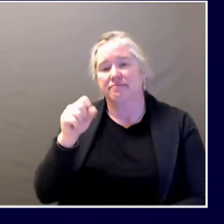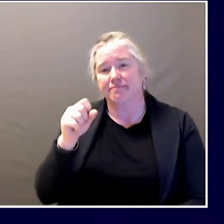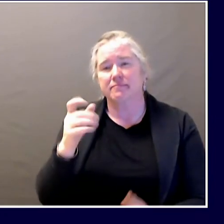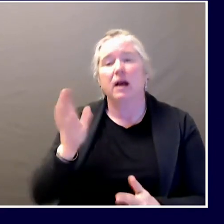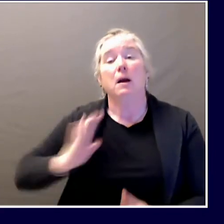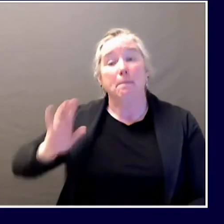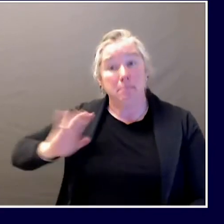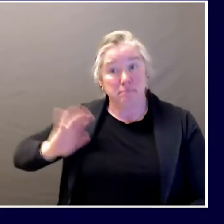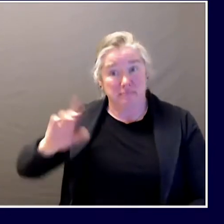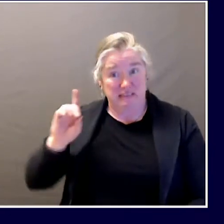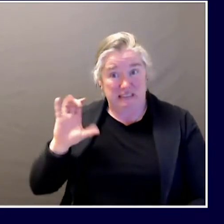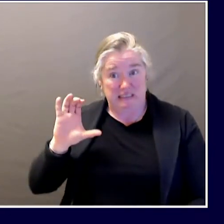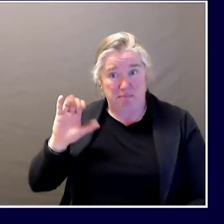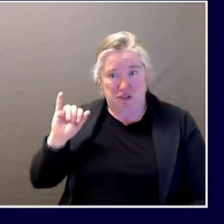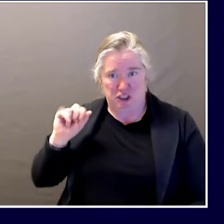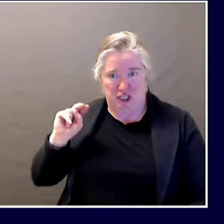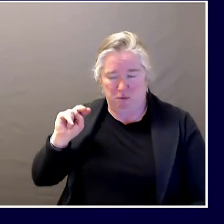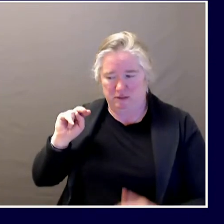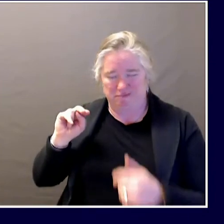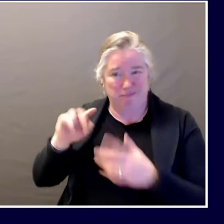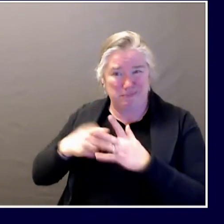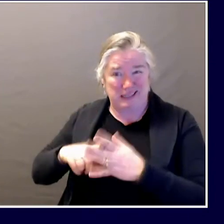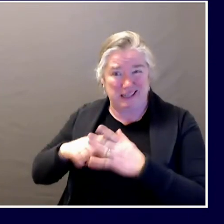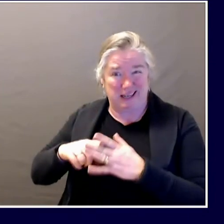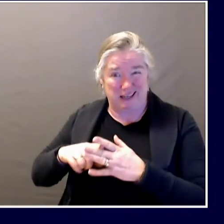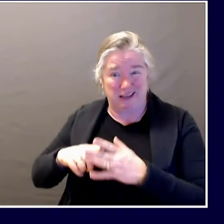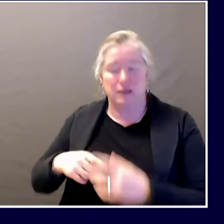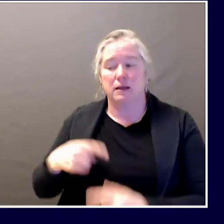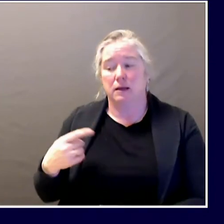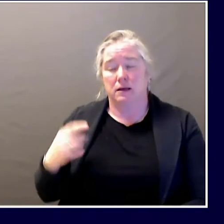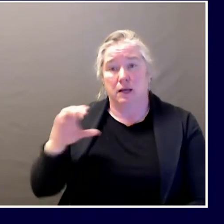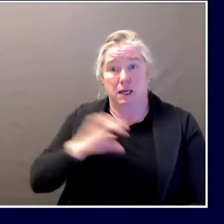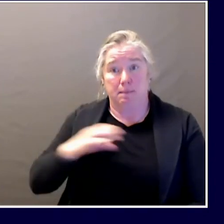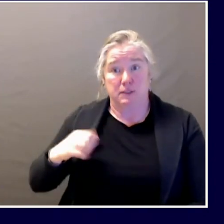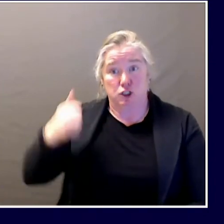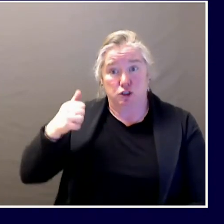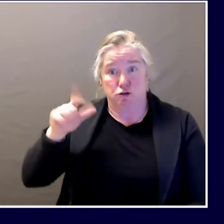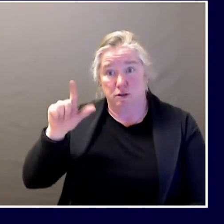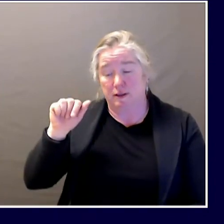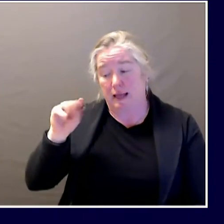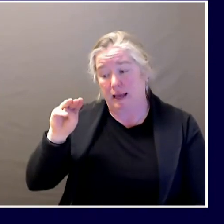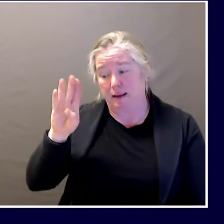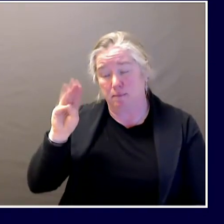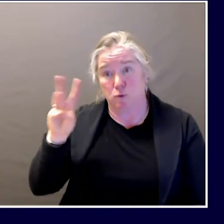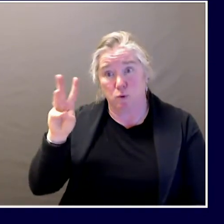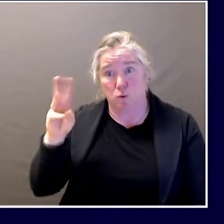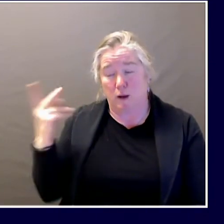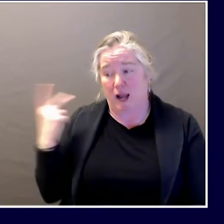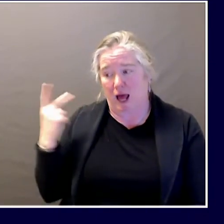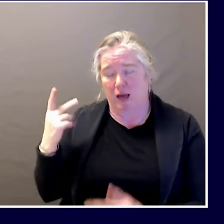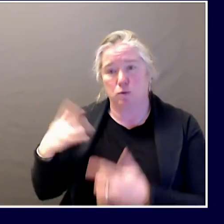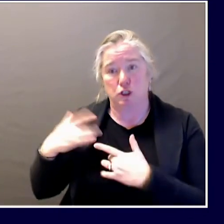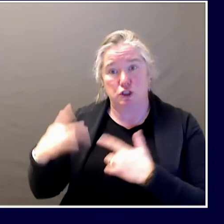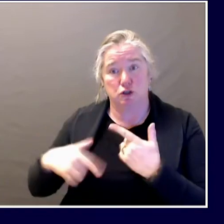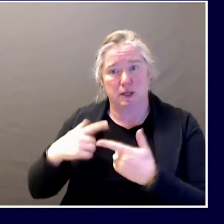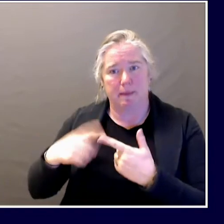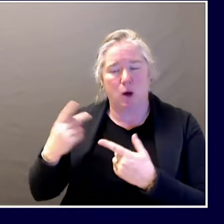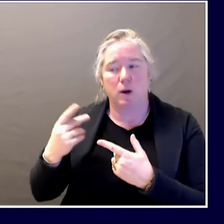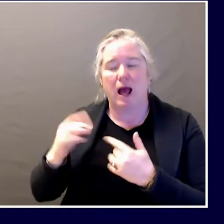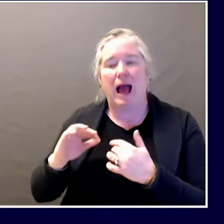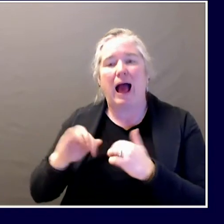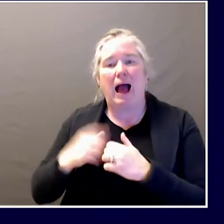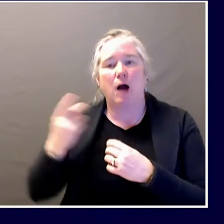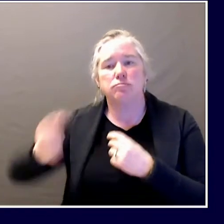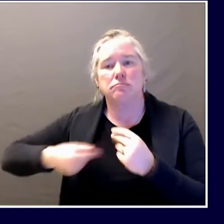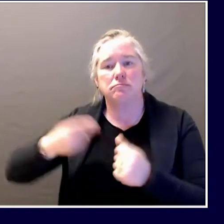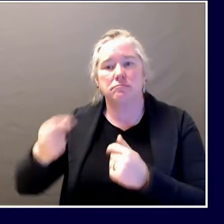back in December, January, Commissioner Lambrew and I expressed concerns with the pace of vaccinations, both directly to